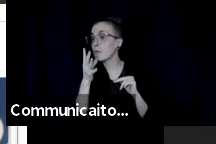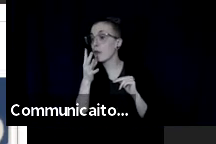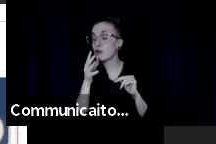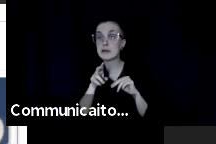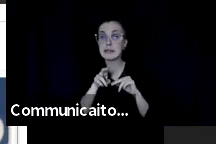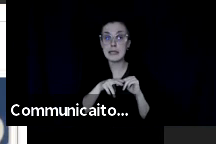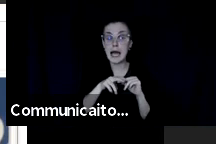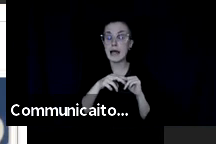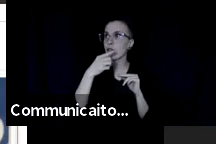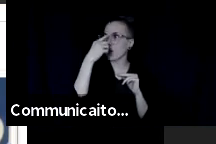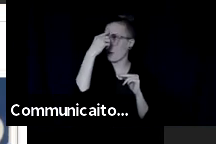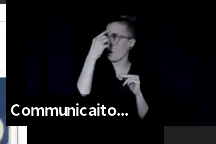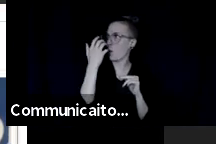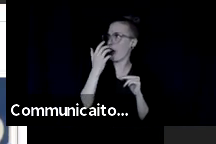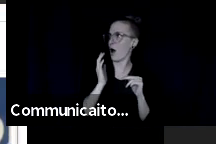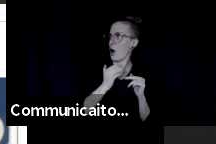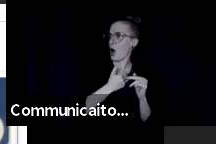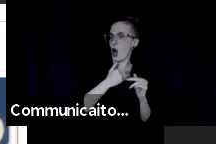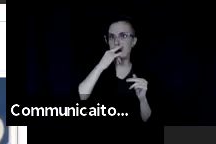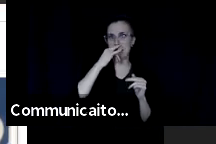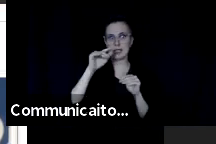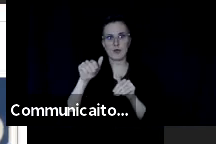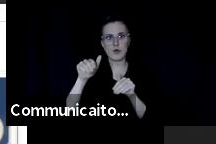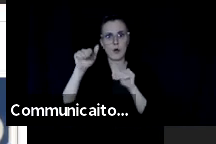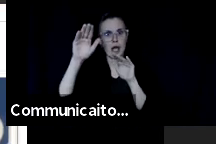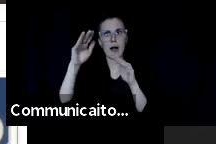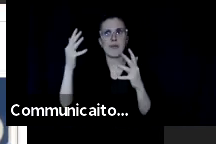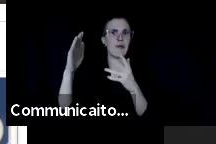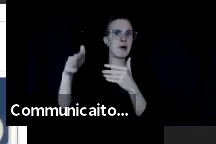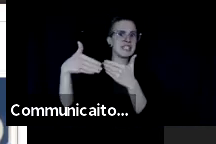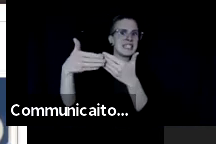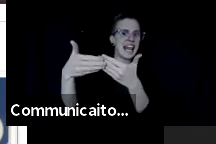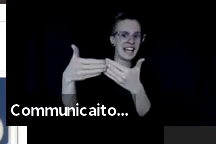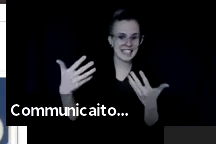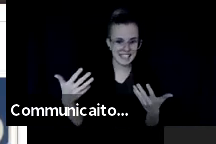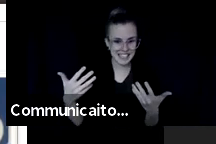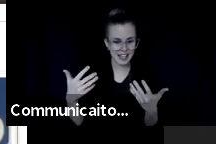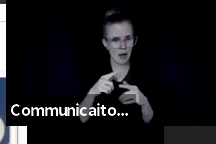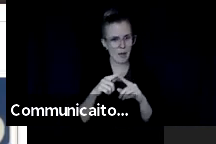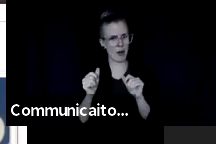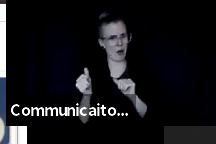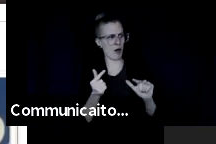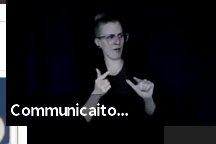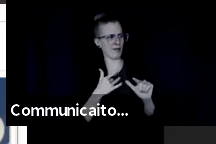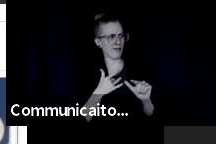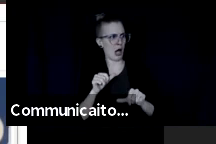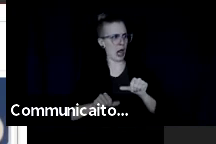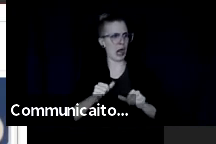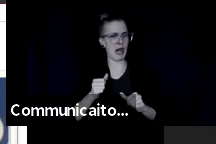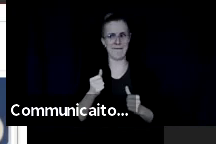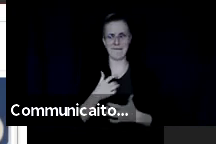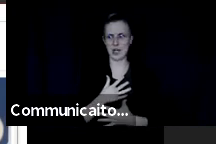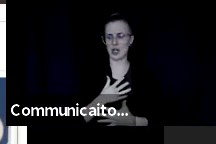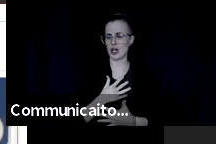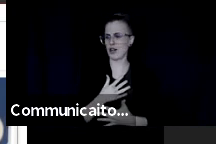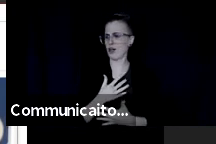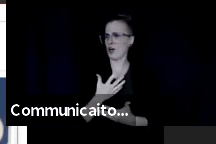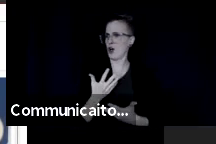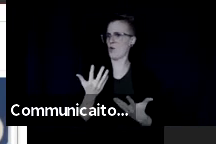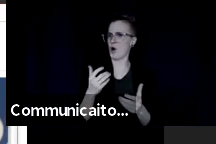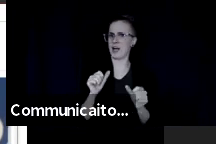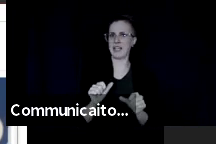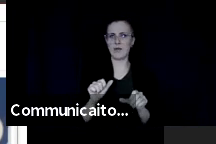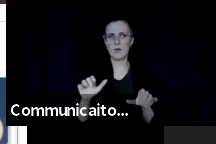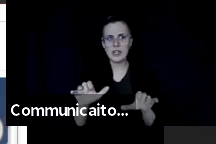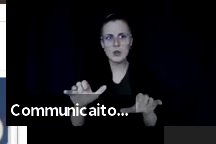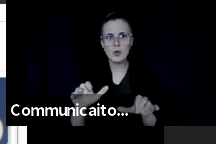children are growing up. What's next for them? A little bit of fear set into us and we thought, what can we do to help? They're going to